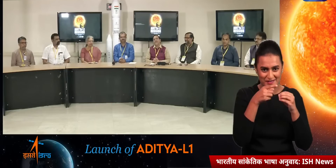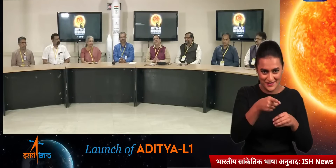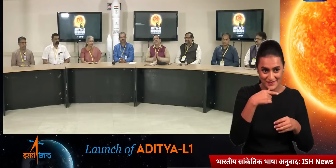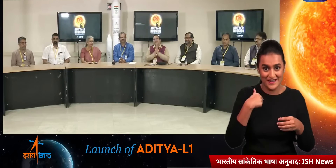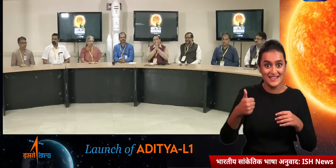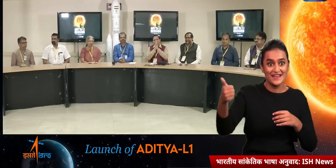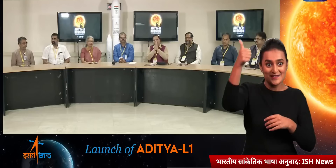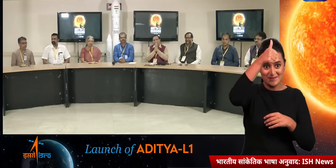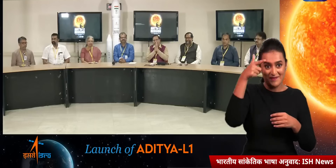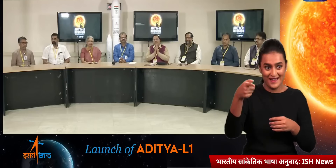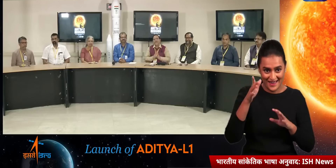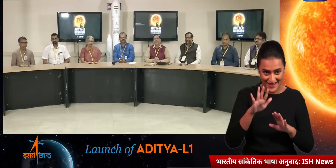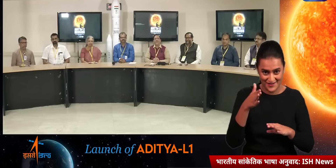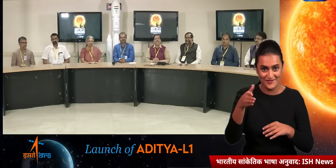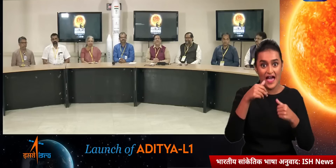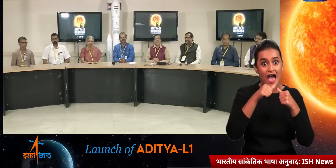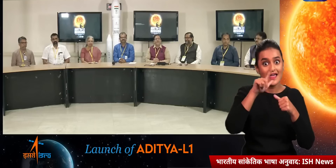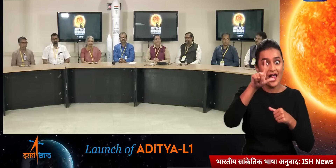PRL,